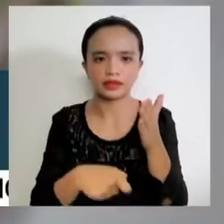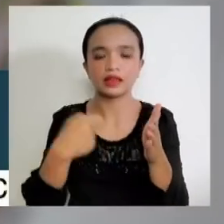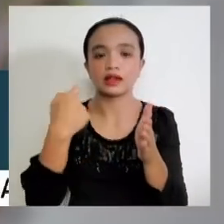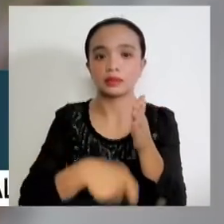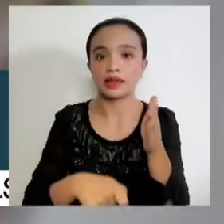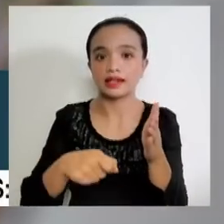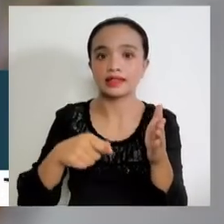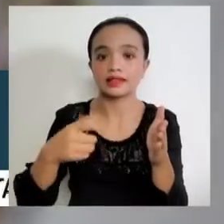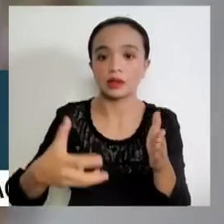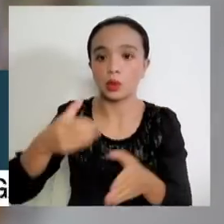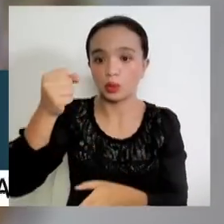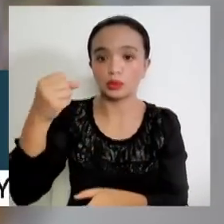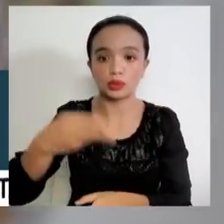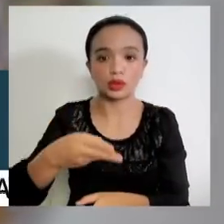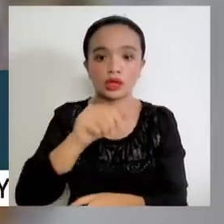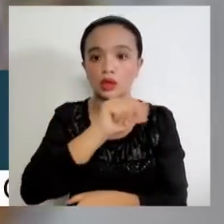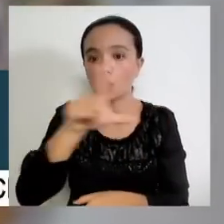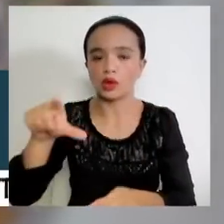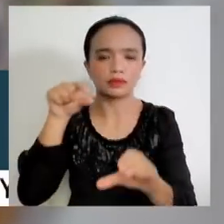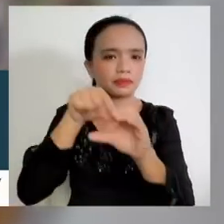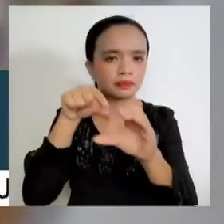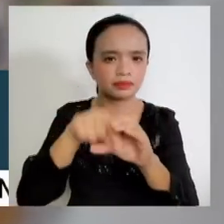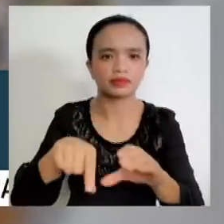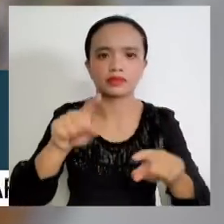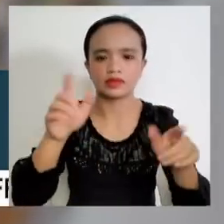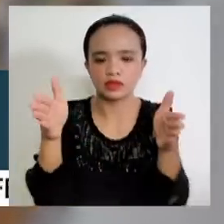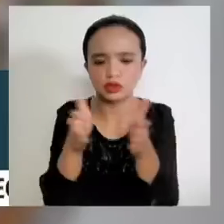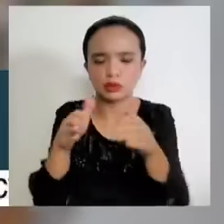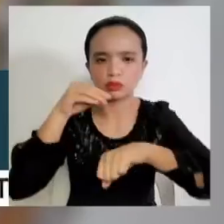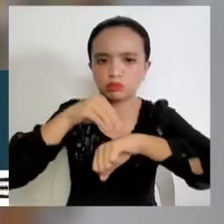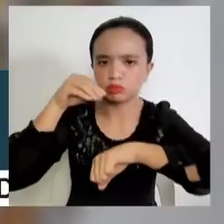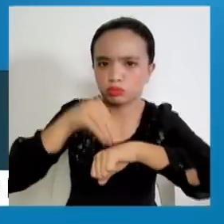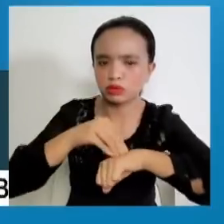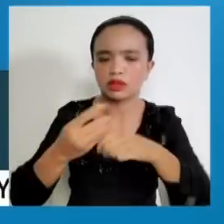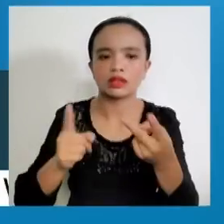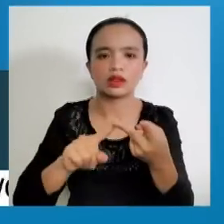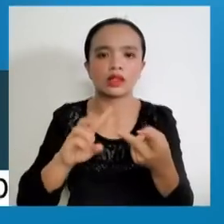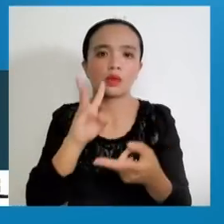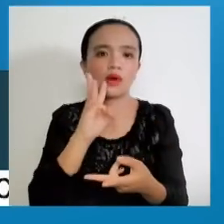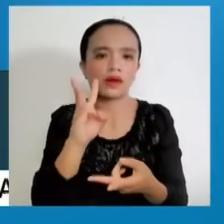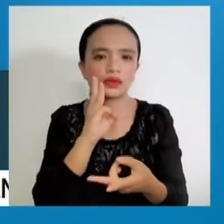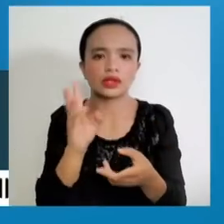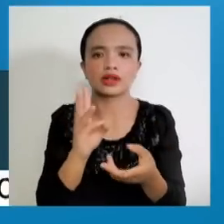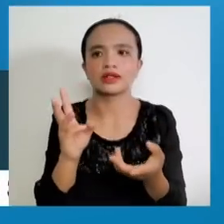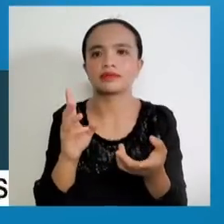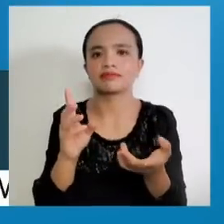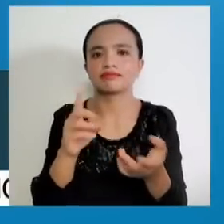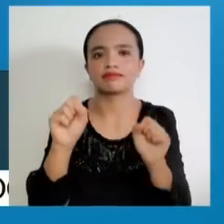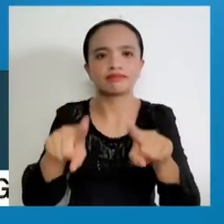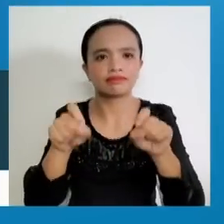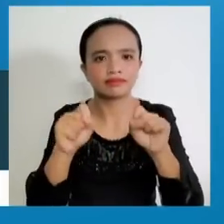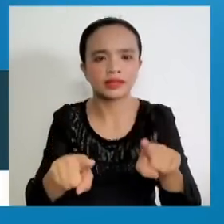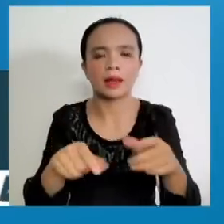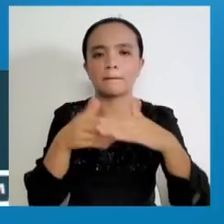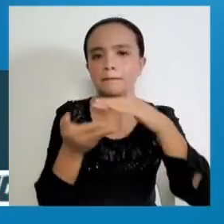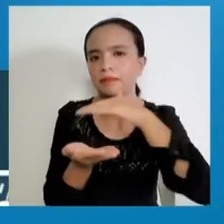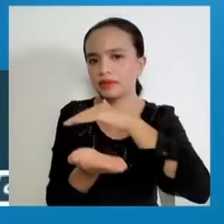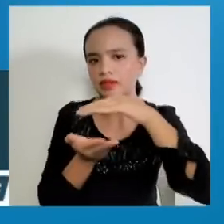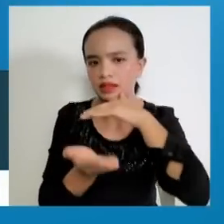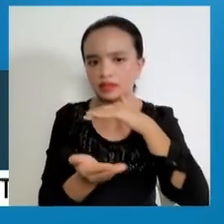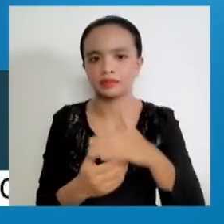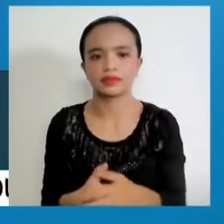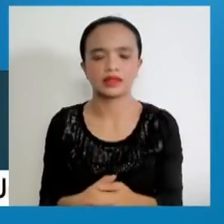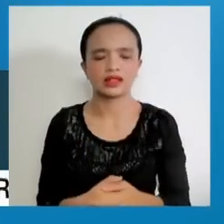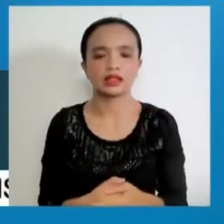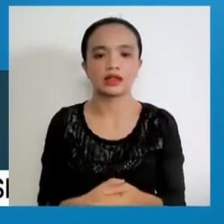DTI covers all groceries, sari-sari stores, water refilling stations, and bakeries. DTI Bicol also assured the public